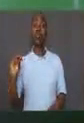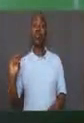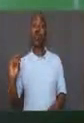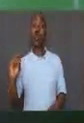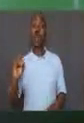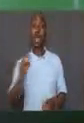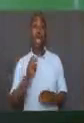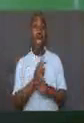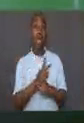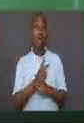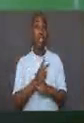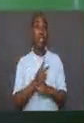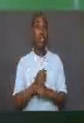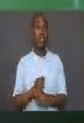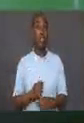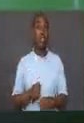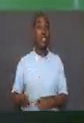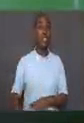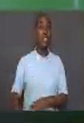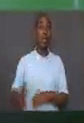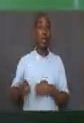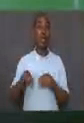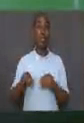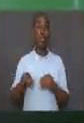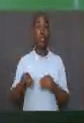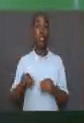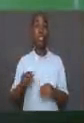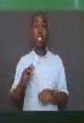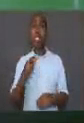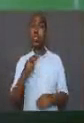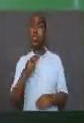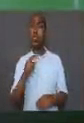Students, please explain how urea is